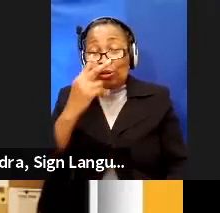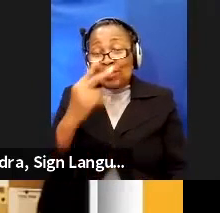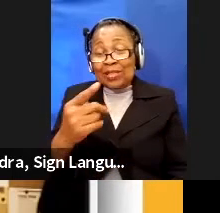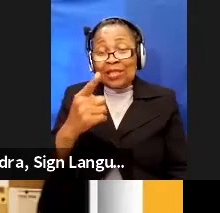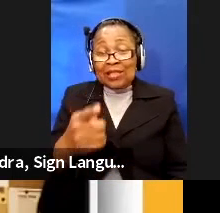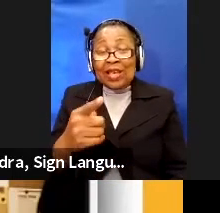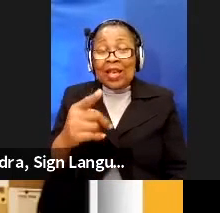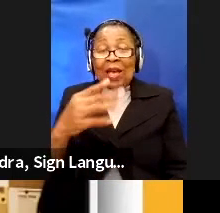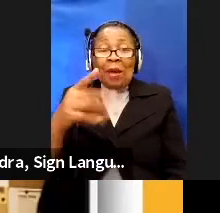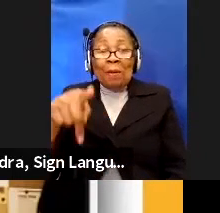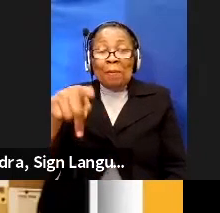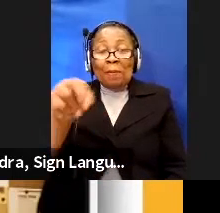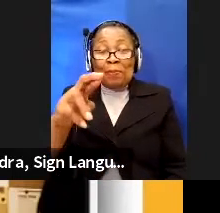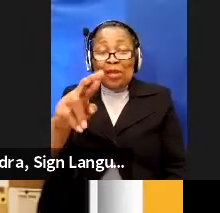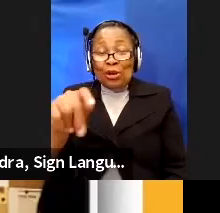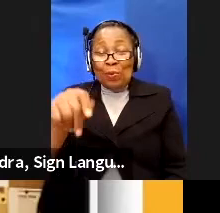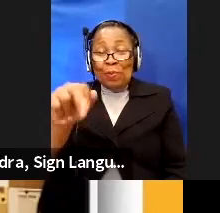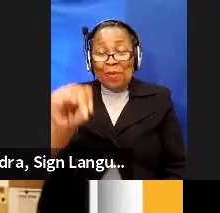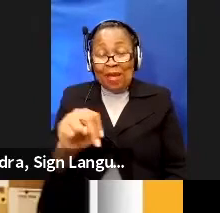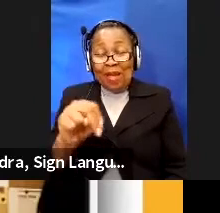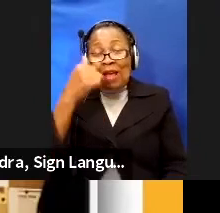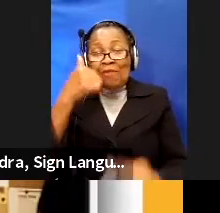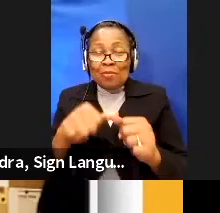playbill from Peter Pan. I remember seeing that at the